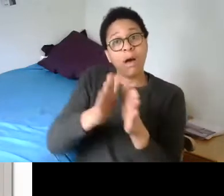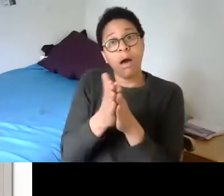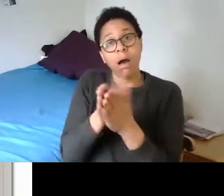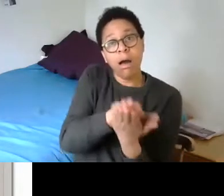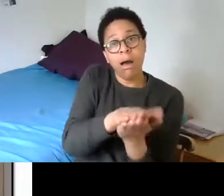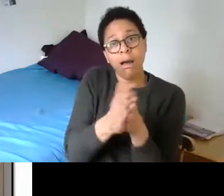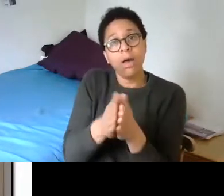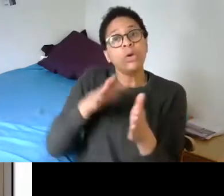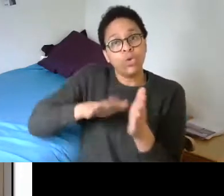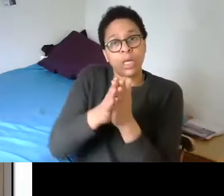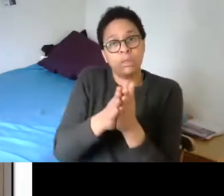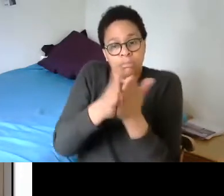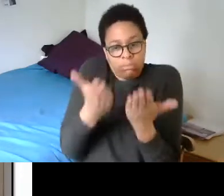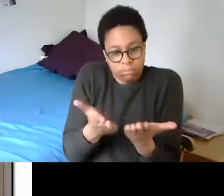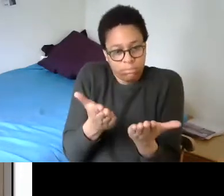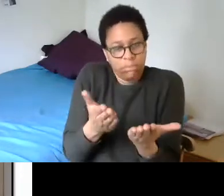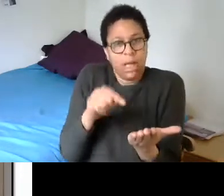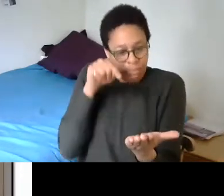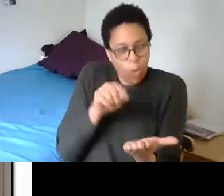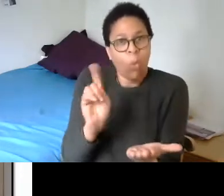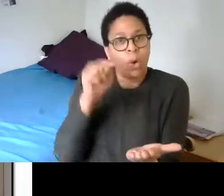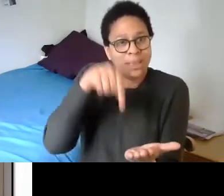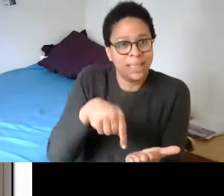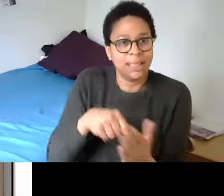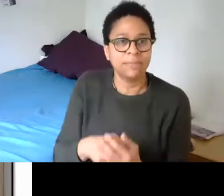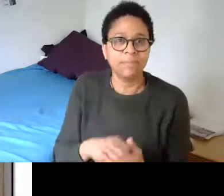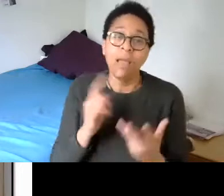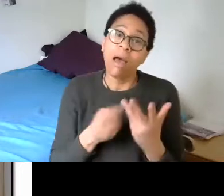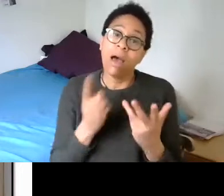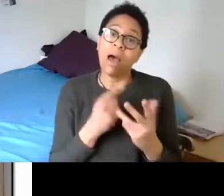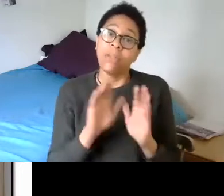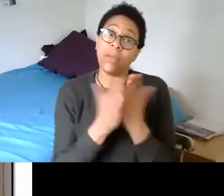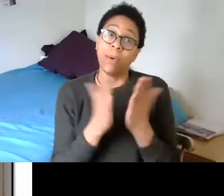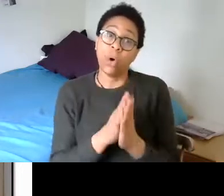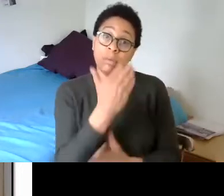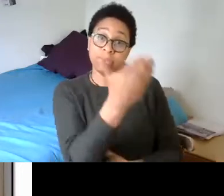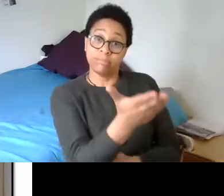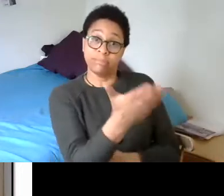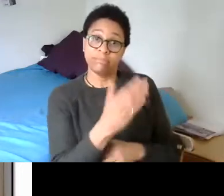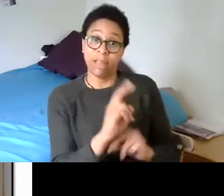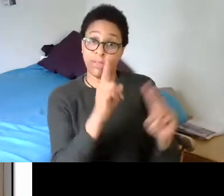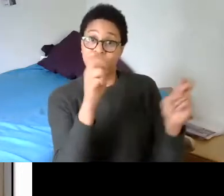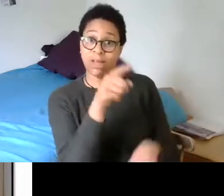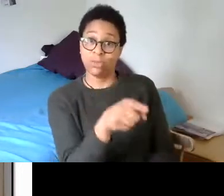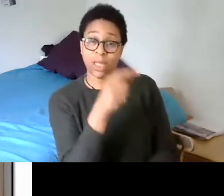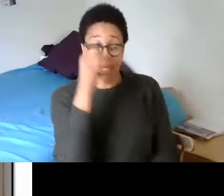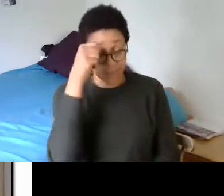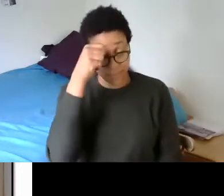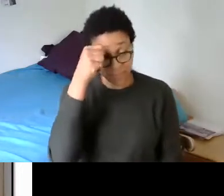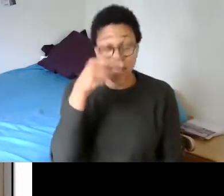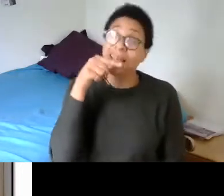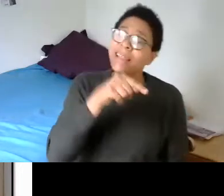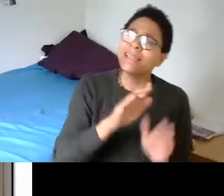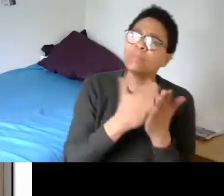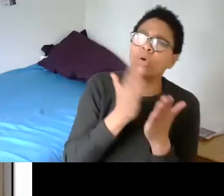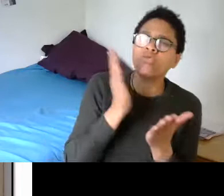Another example is Wellcome's copy of the Dissector's Guide from 1846. This is a book aimed at students of anatomy. But what's